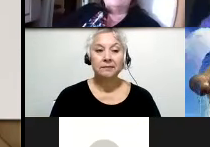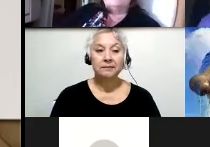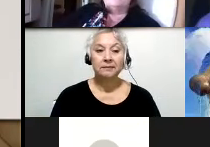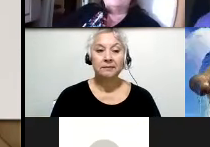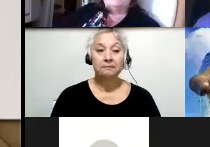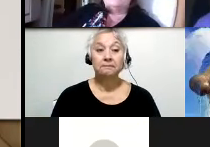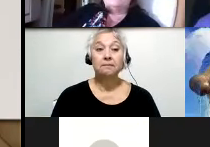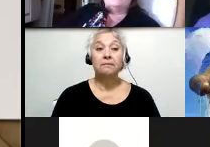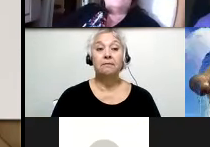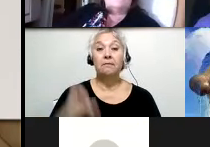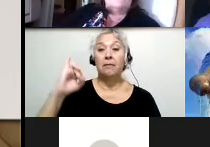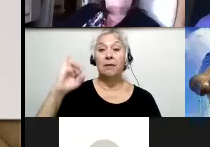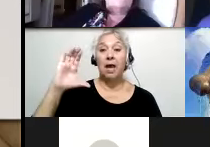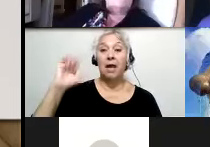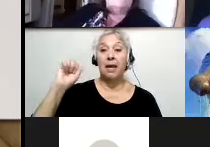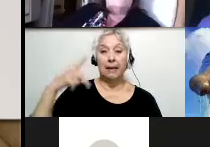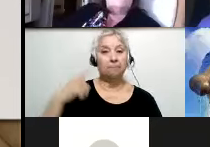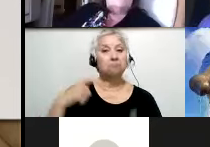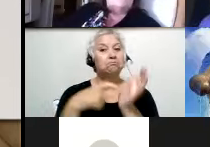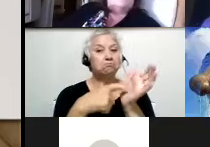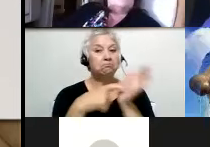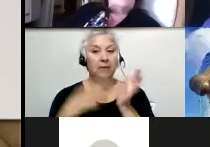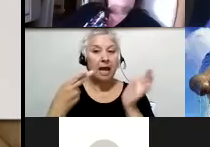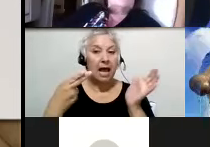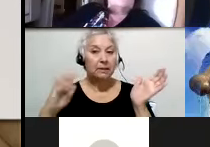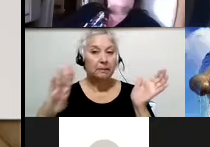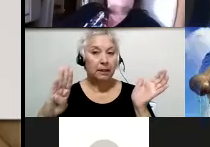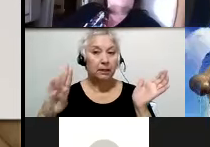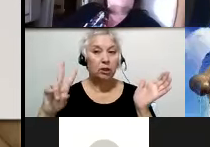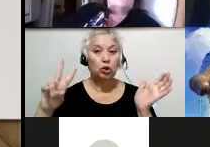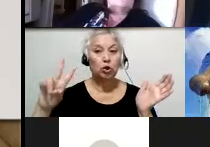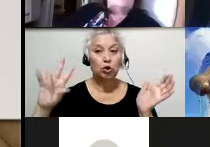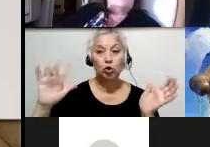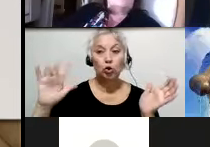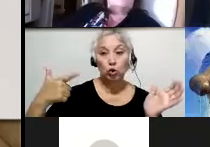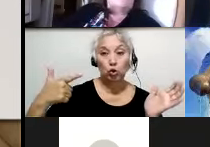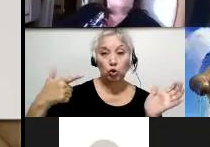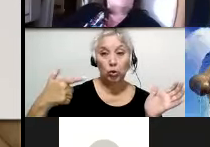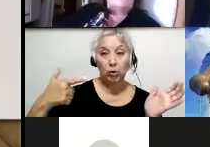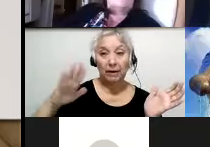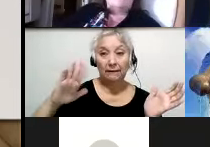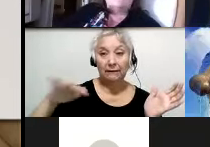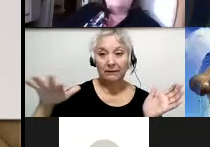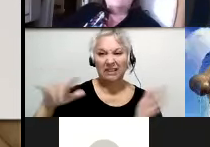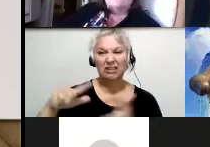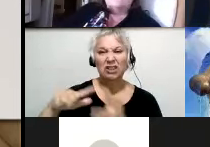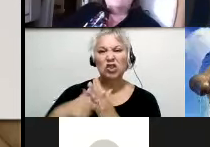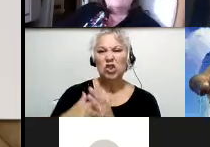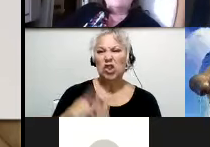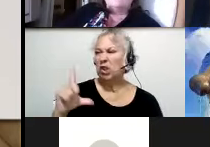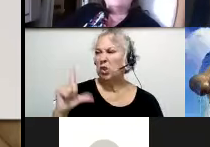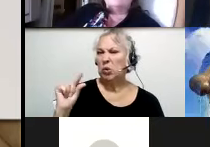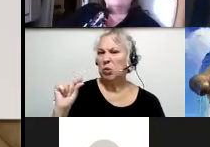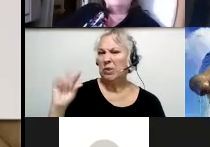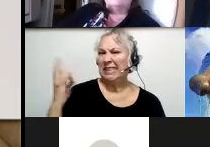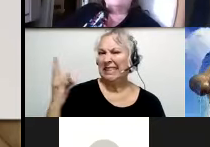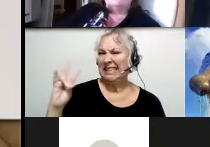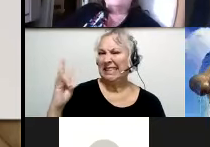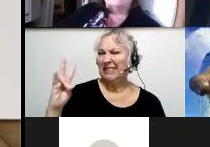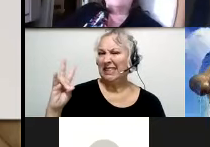So the ICAP is mandated by House Bill 2155. We started piloting it in 2017. It